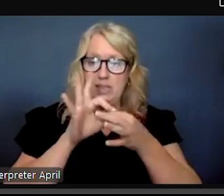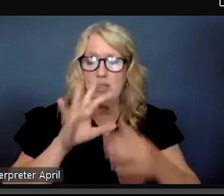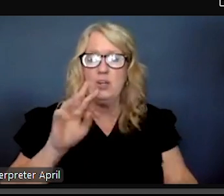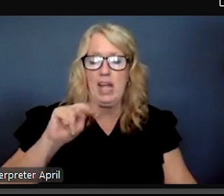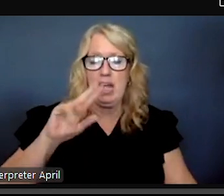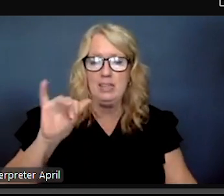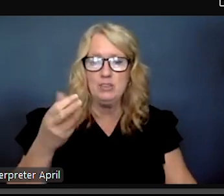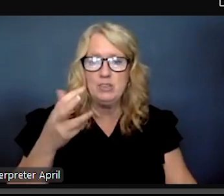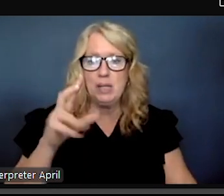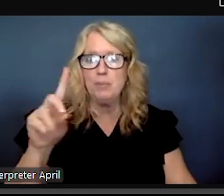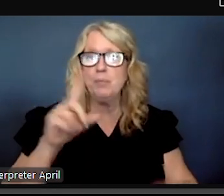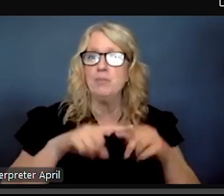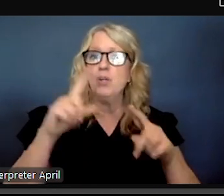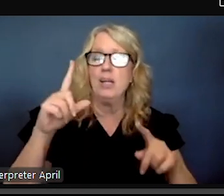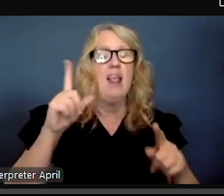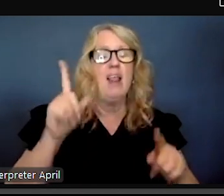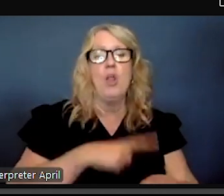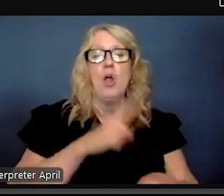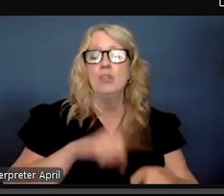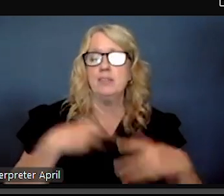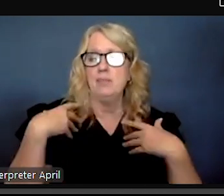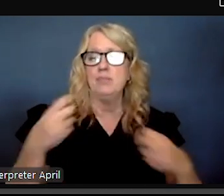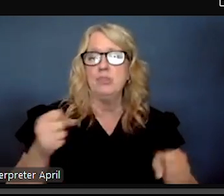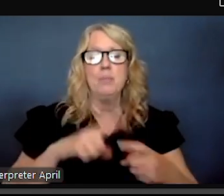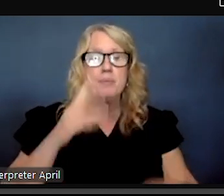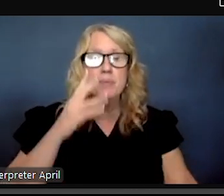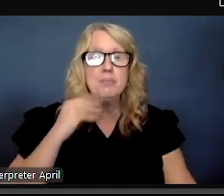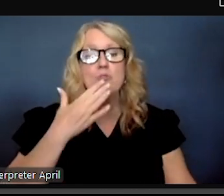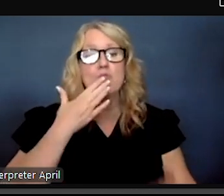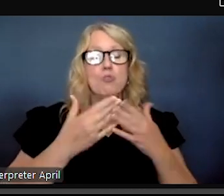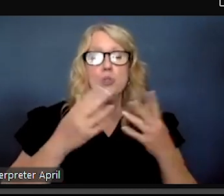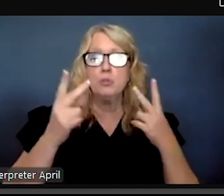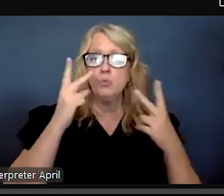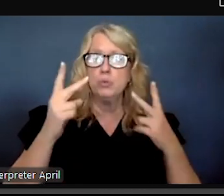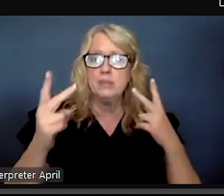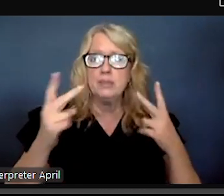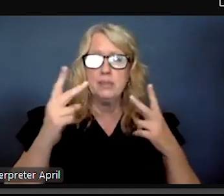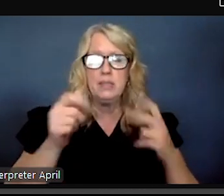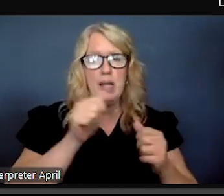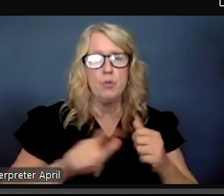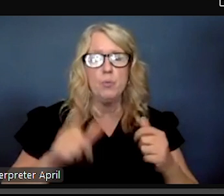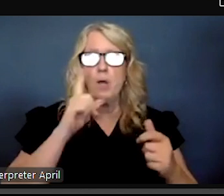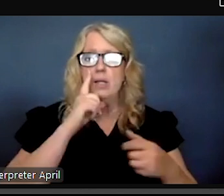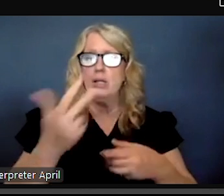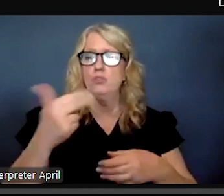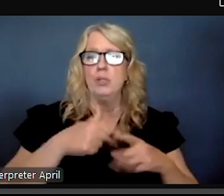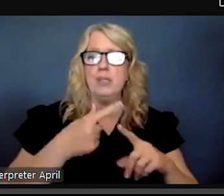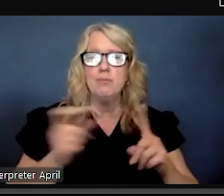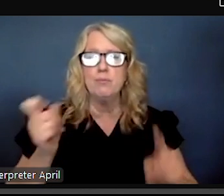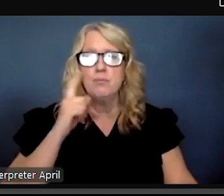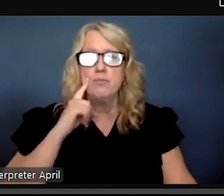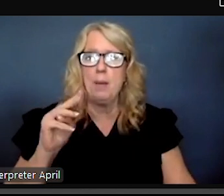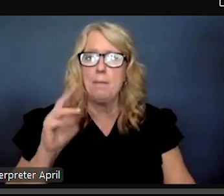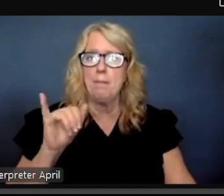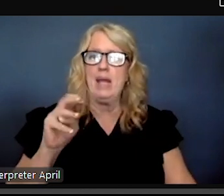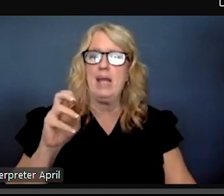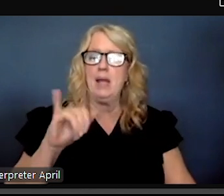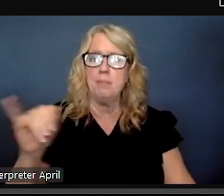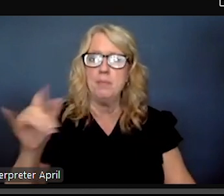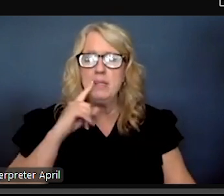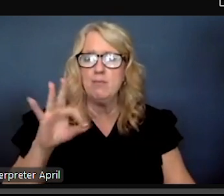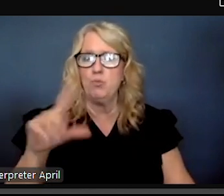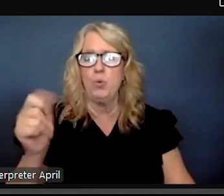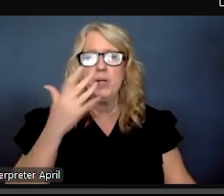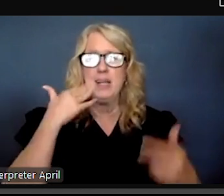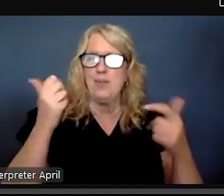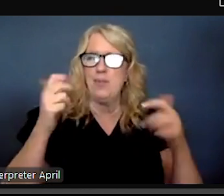Nashville, person in long-term recovery with lived experience. It's good to see everybody. Joining from Miami, Florida, a little rainy today. I don't know how the weather